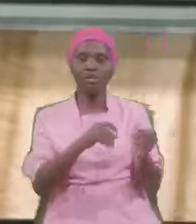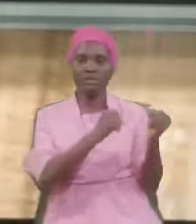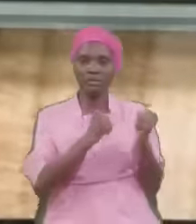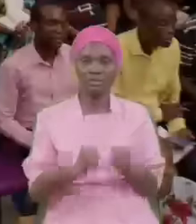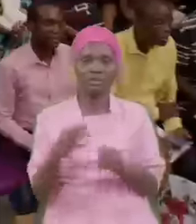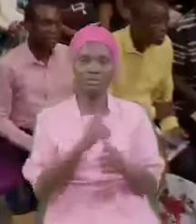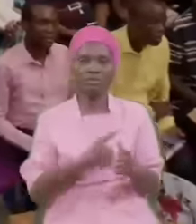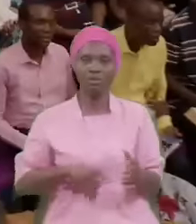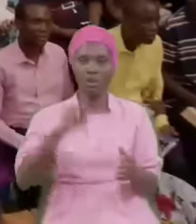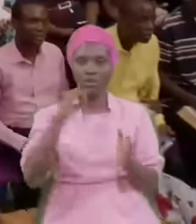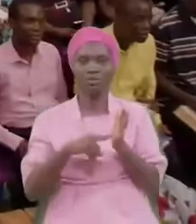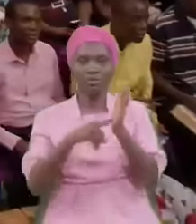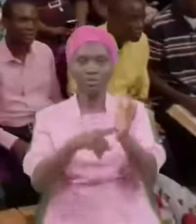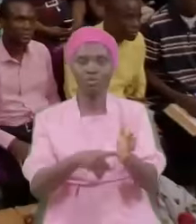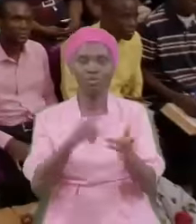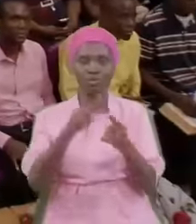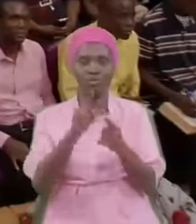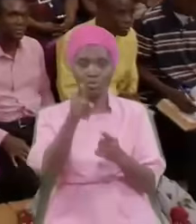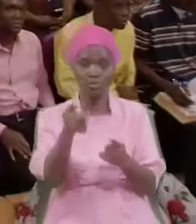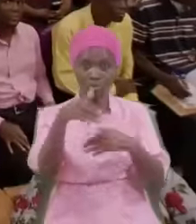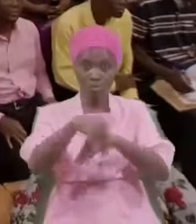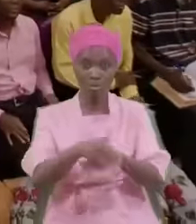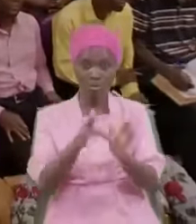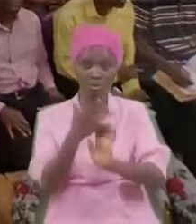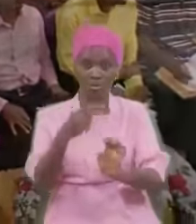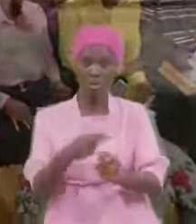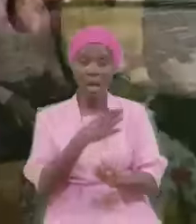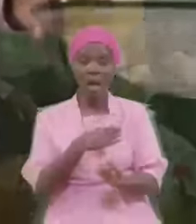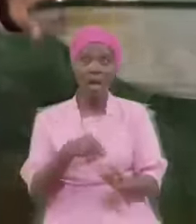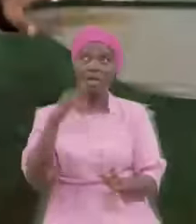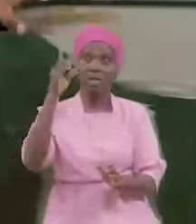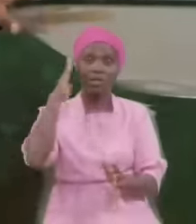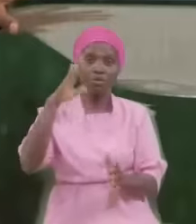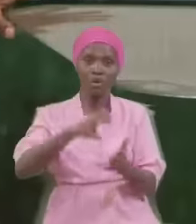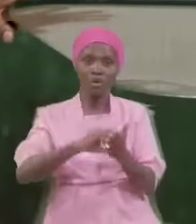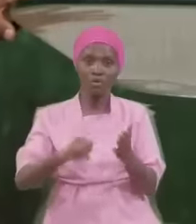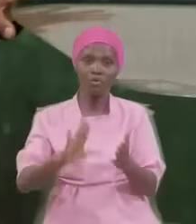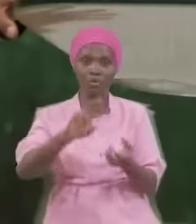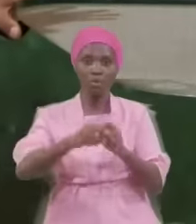you tonight. And it will take your problems away.